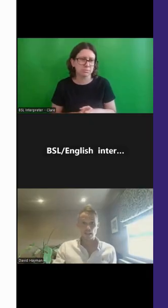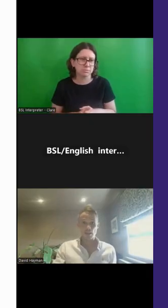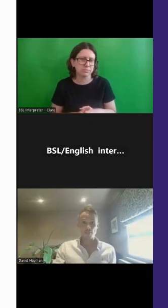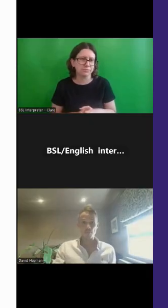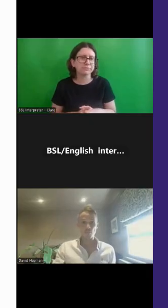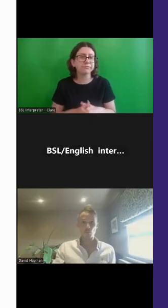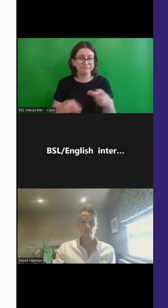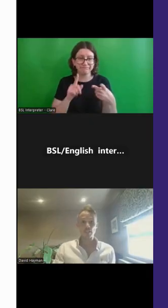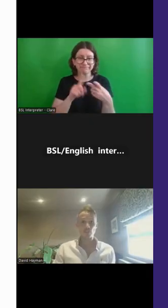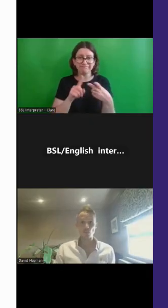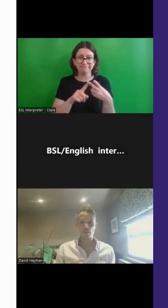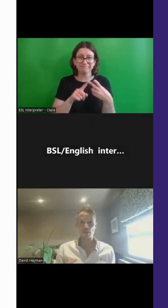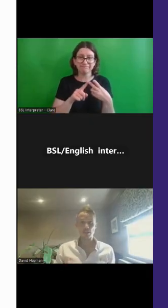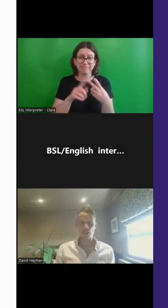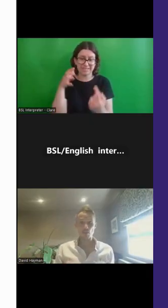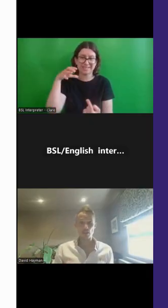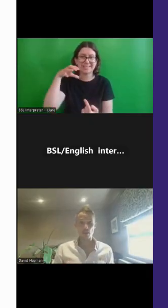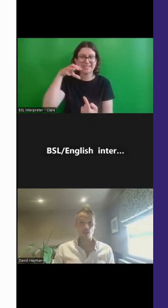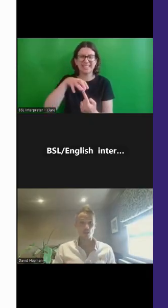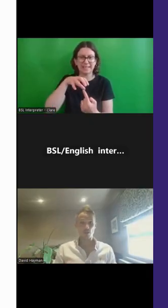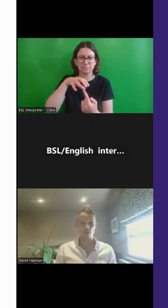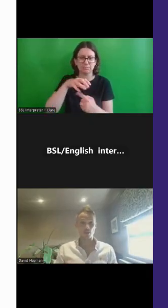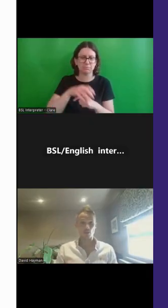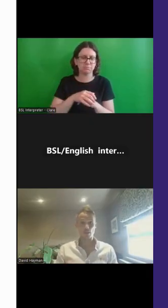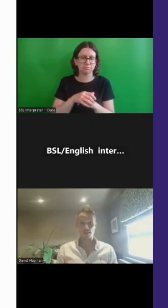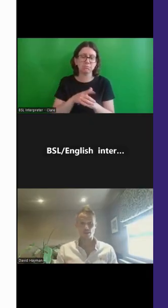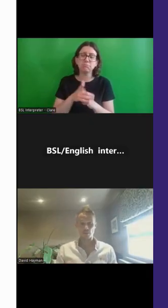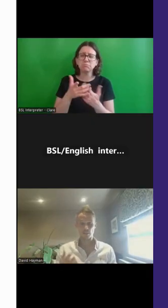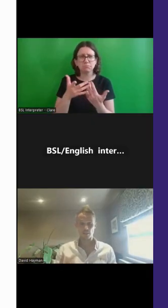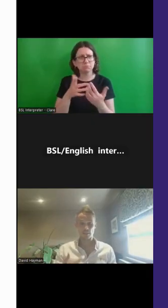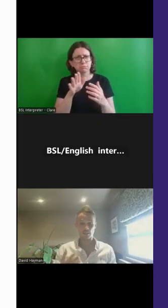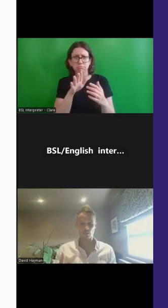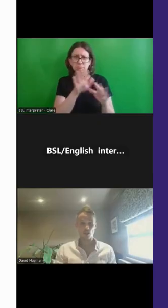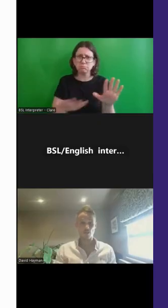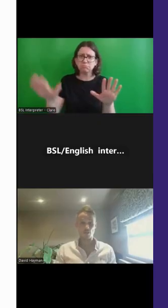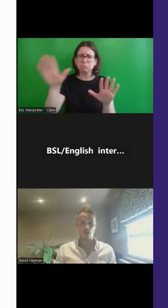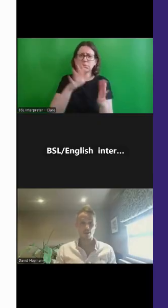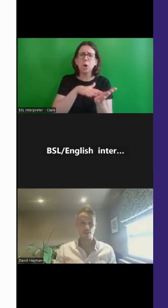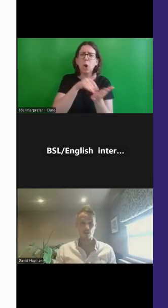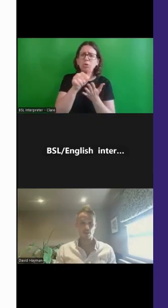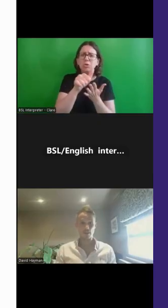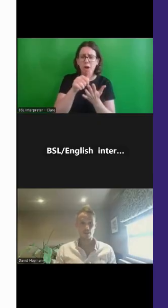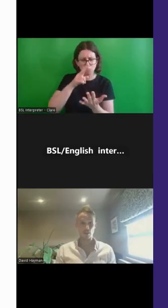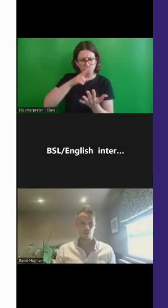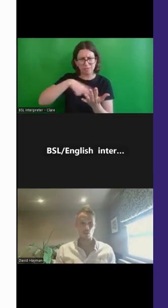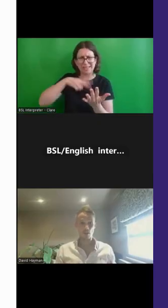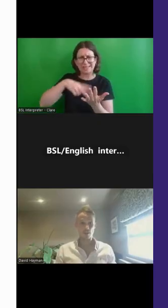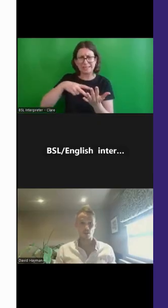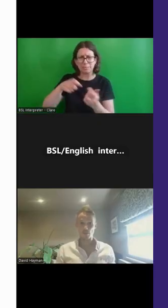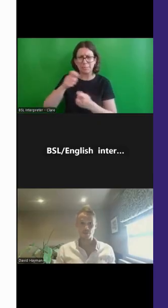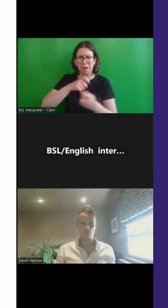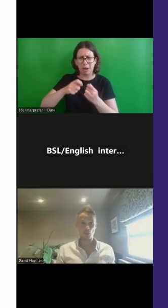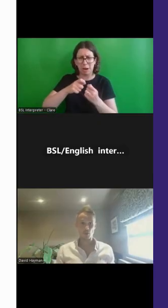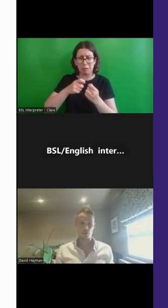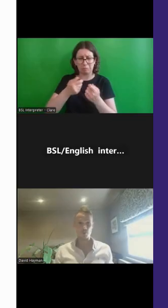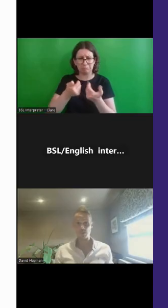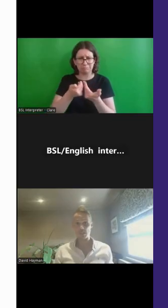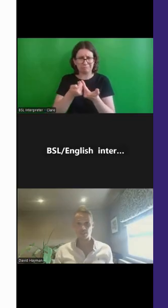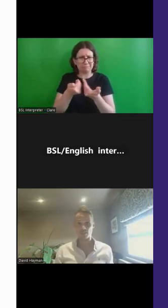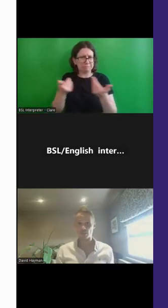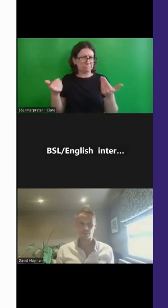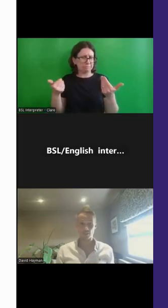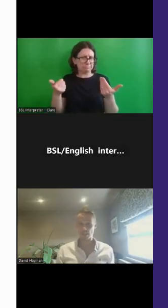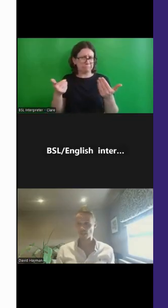Second, reading has fallen out of step with our culture in lots of ways, and some of the drivers behind that we'd see are, one, that we're hooked